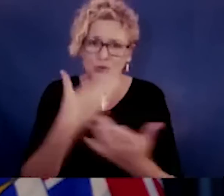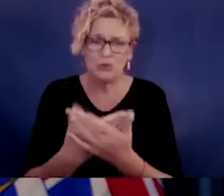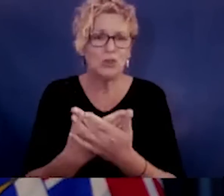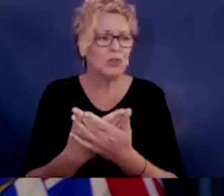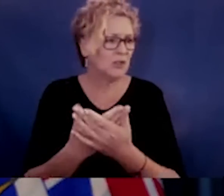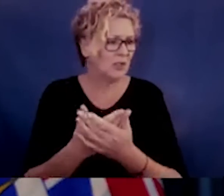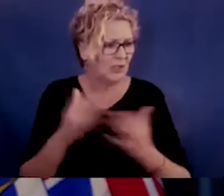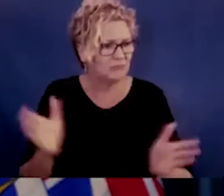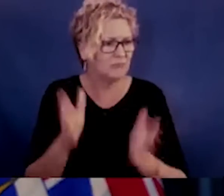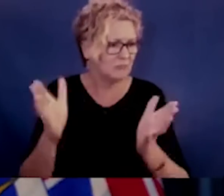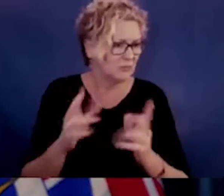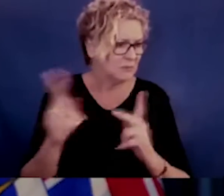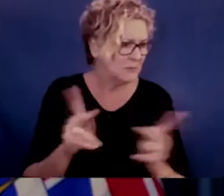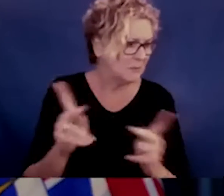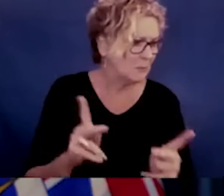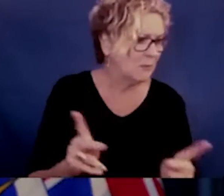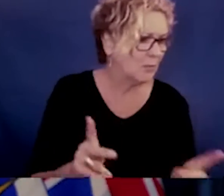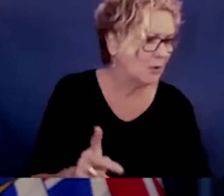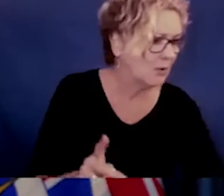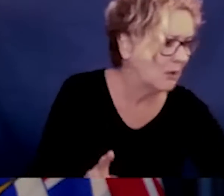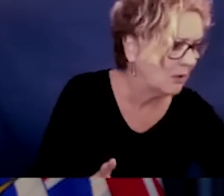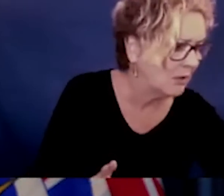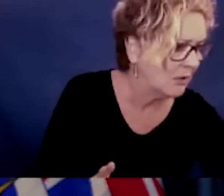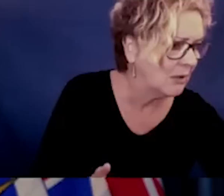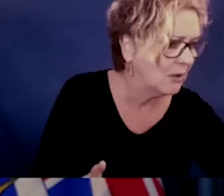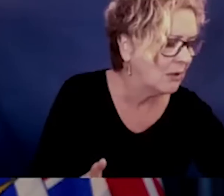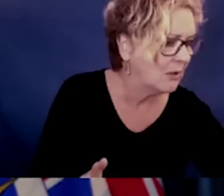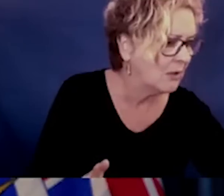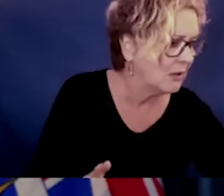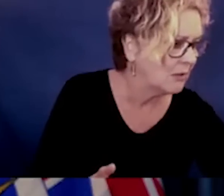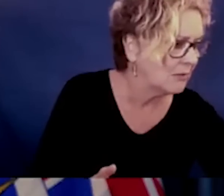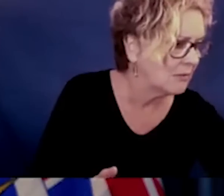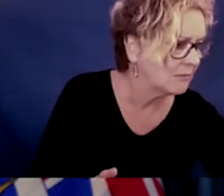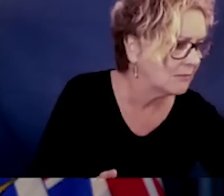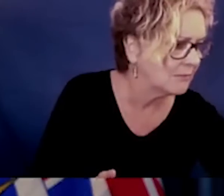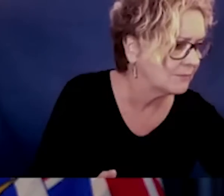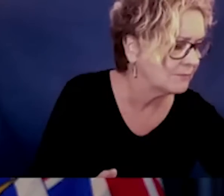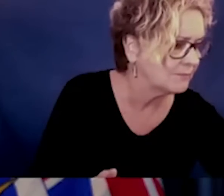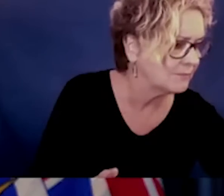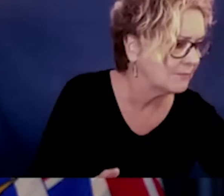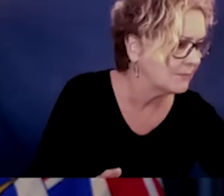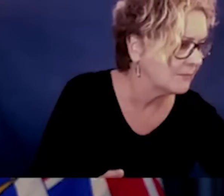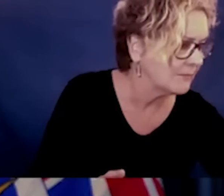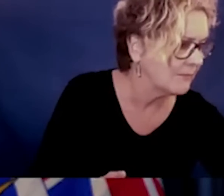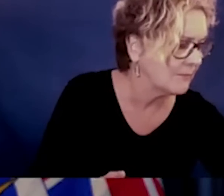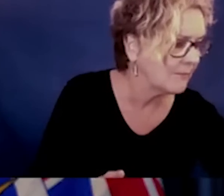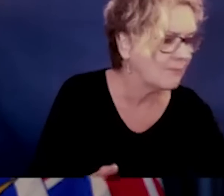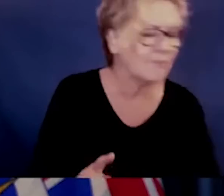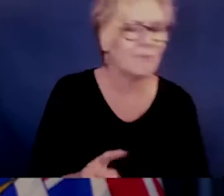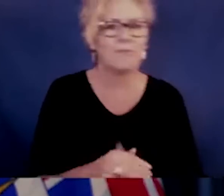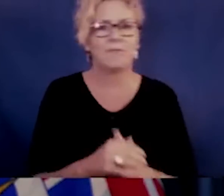difference between COVID and influenza, and it makes it easier for us to know if somebody has COVID as well, and we